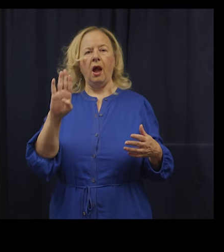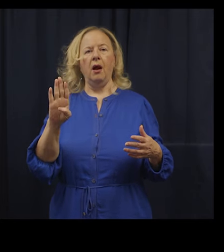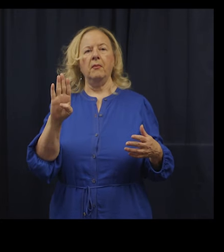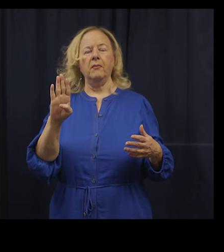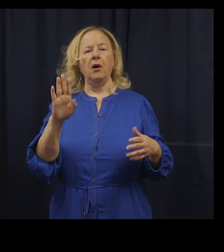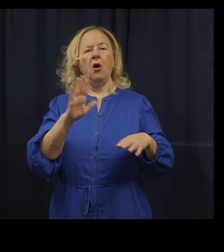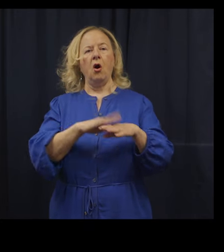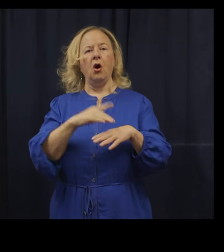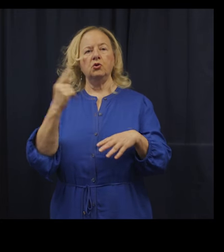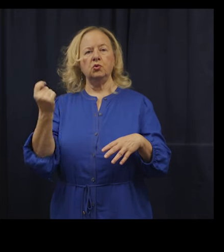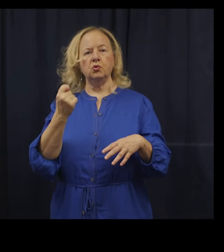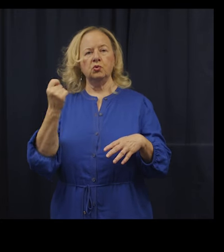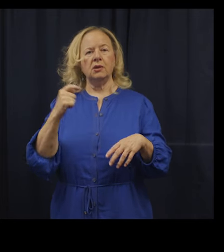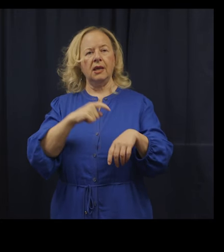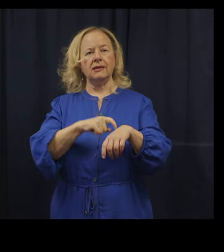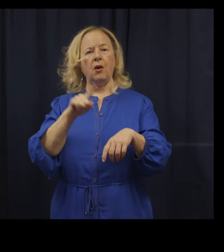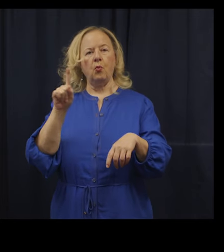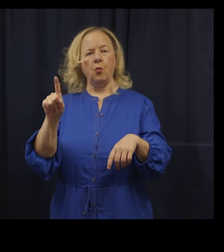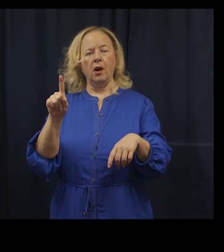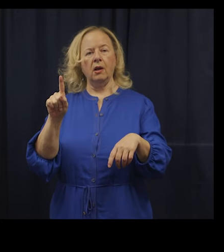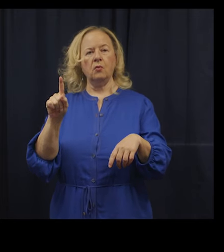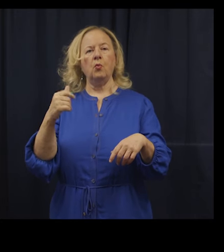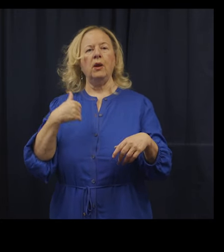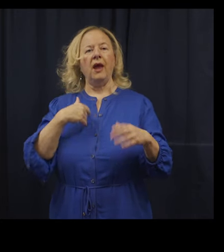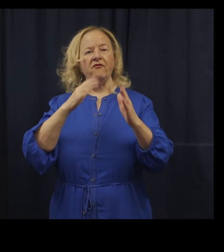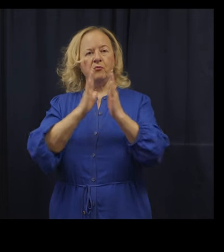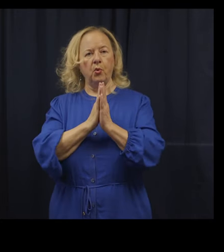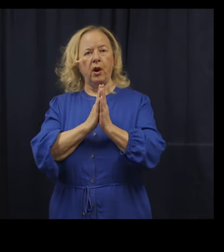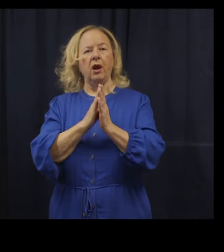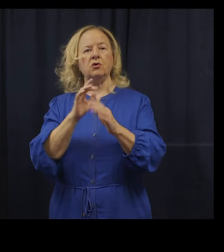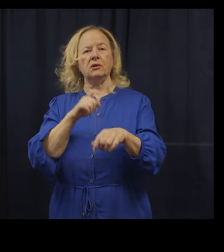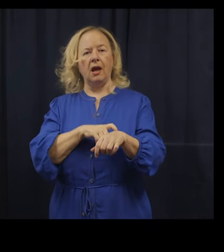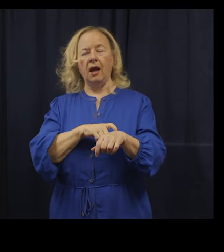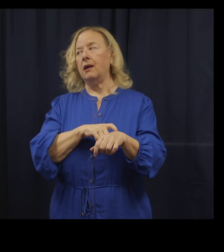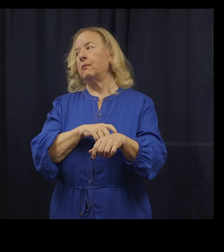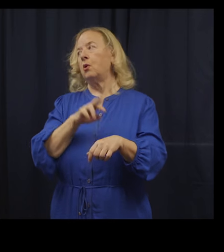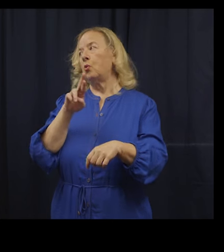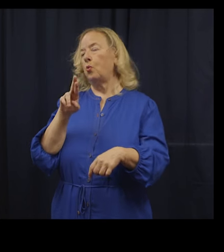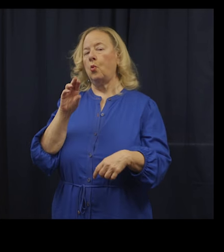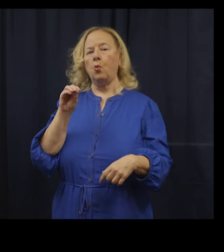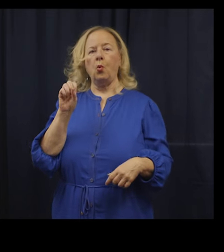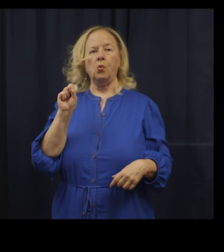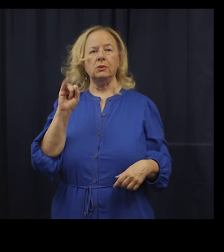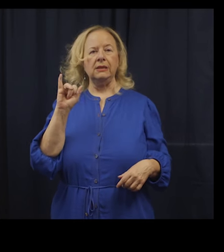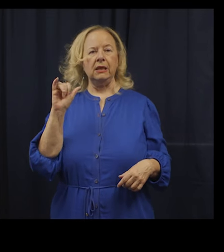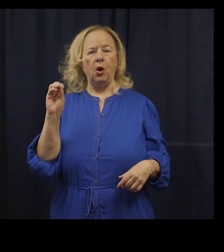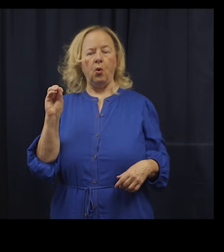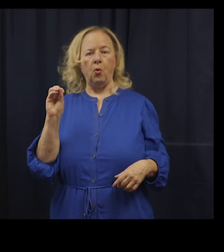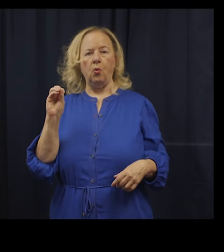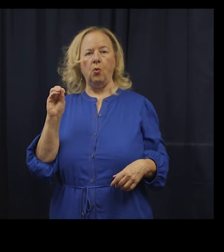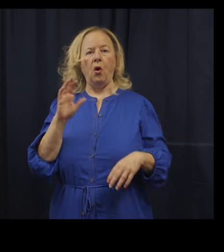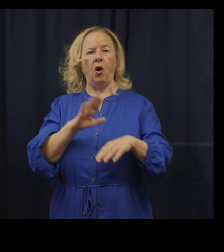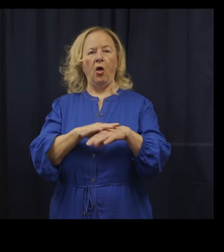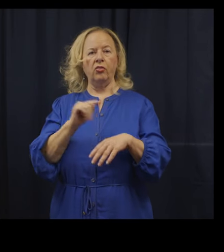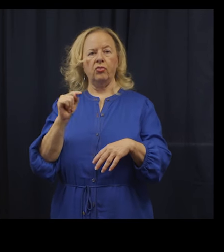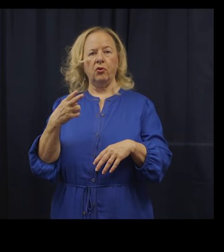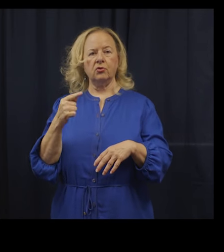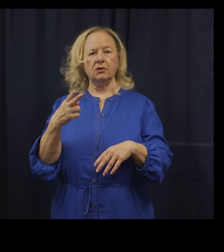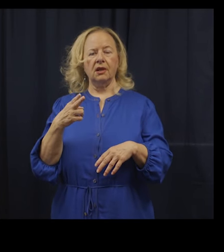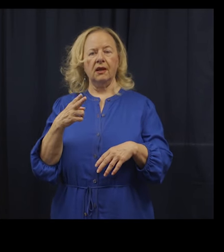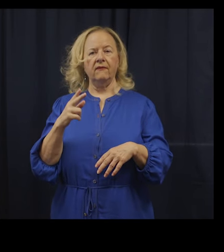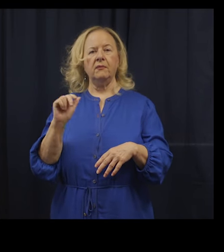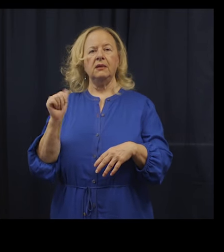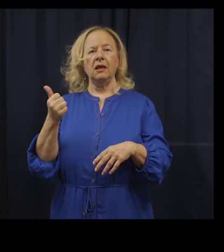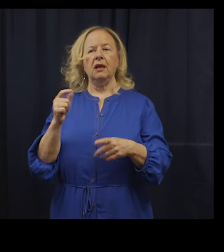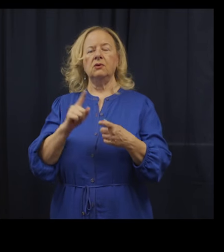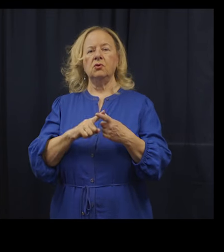on Tuesdays at 1 p.m., we have prayer time here led by Rocio. And then on Thursdays from 10 to